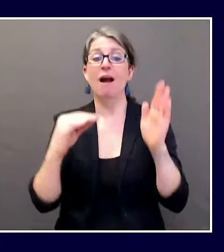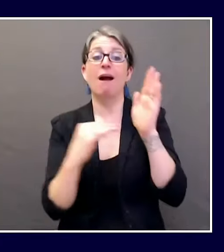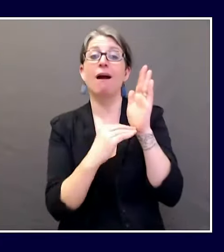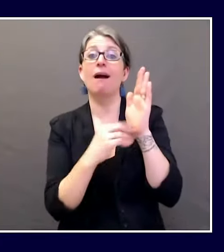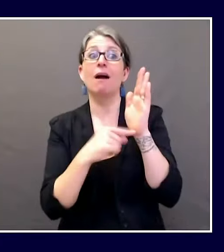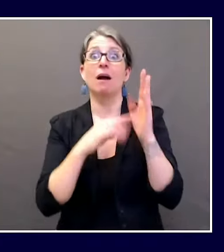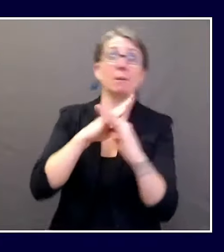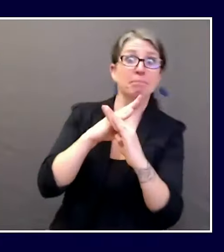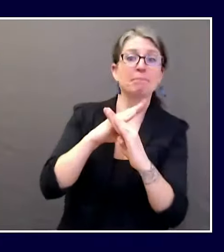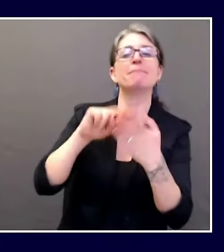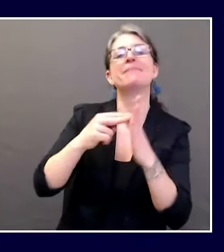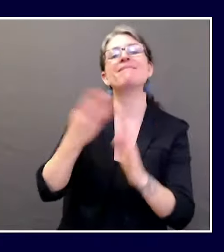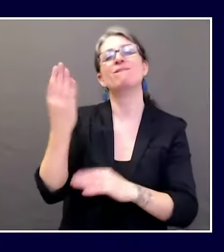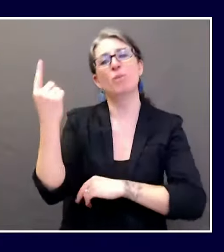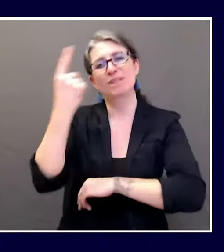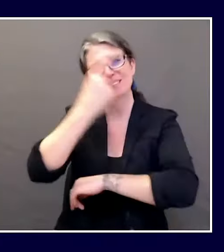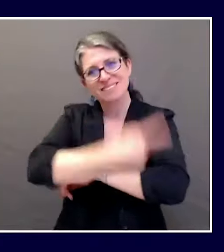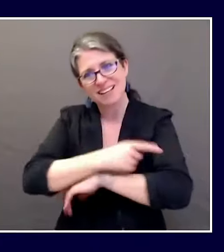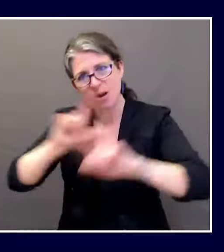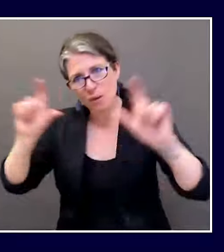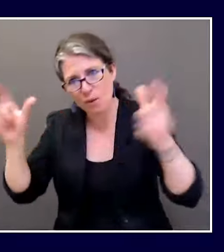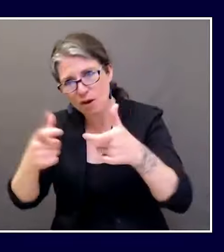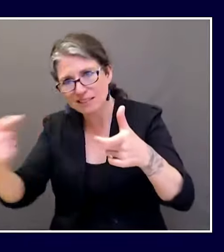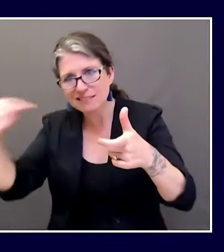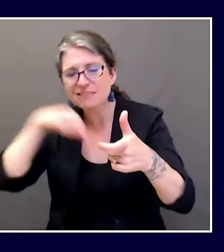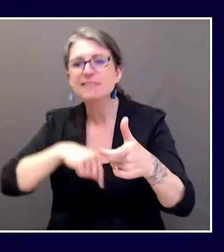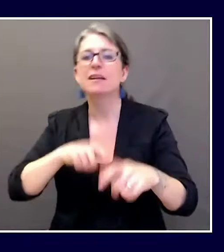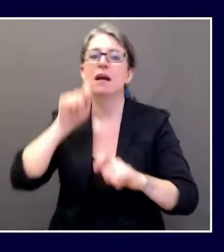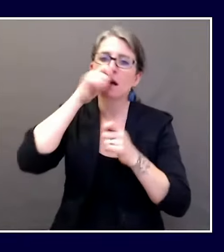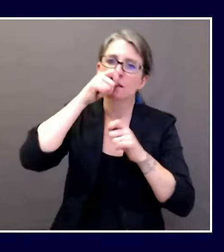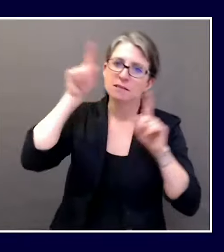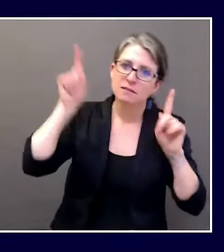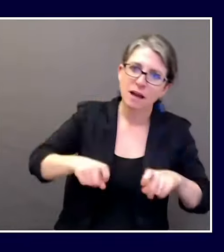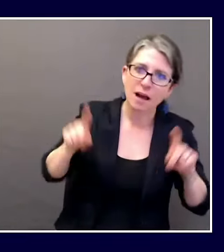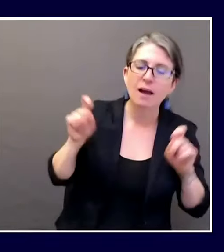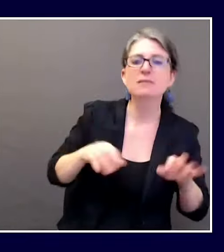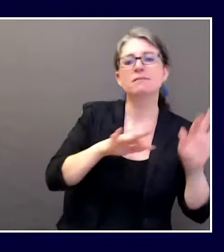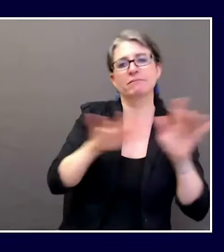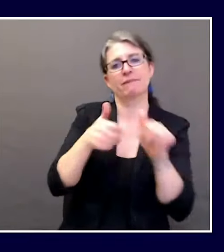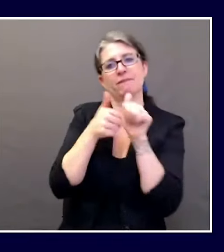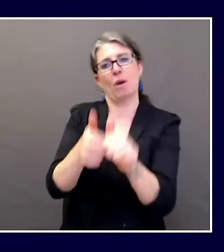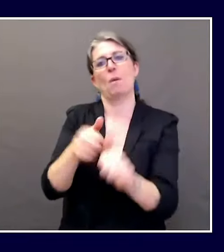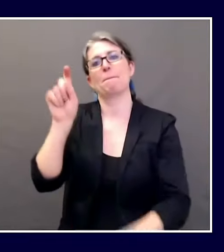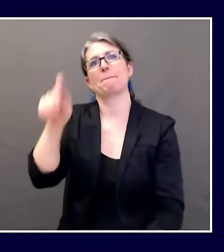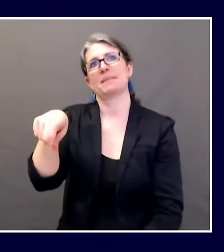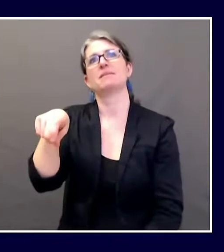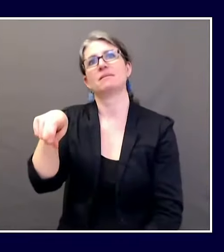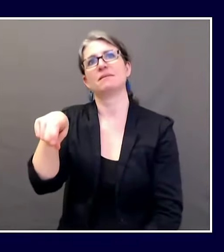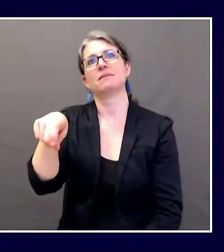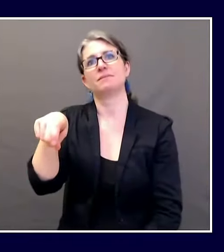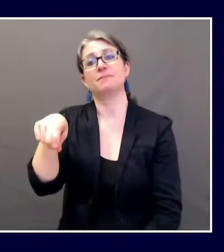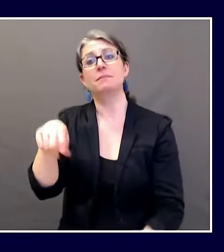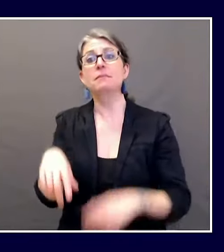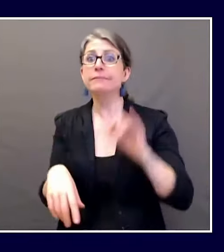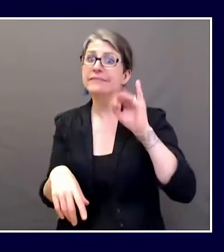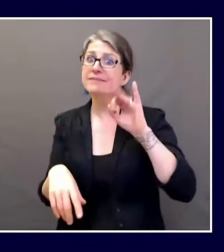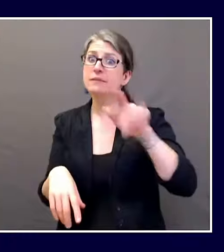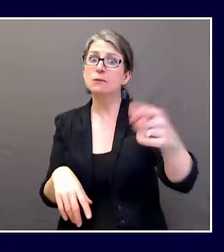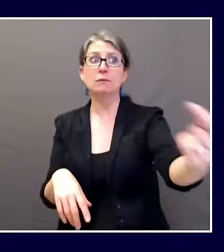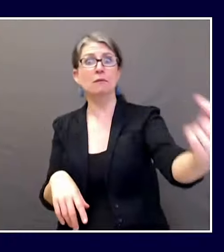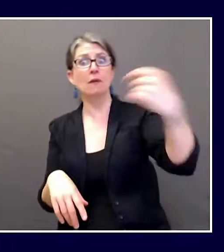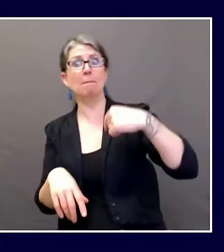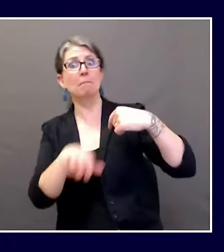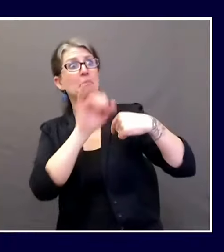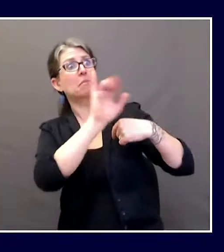or quarantine before coming into Maine. But for all others, where those variants are not of concern, they can come in freely. We